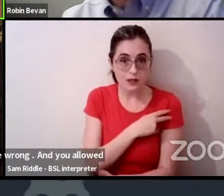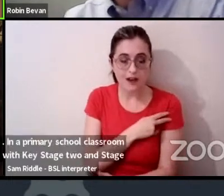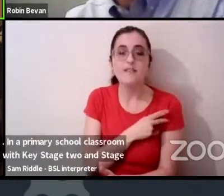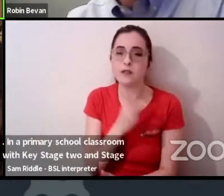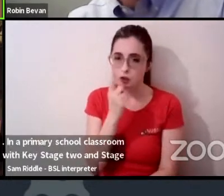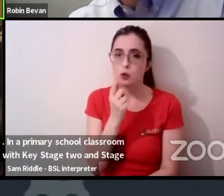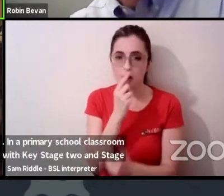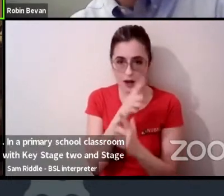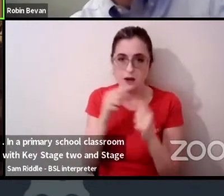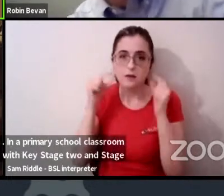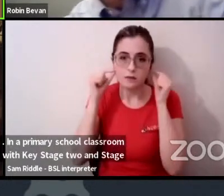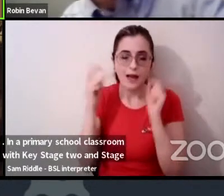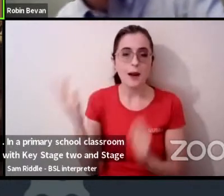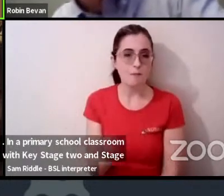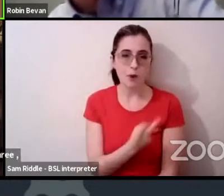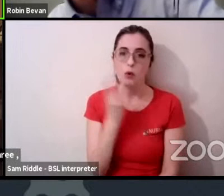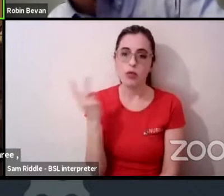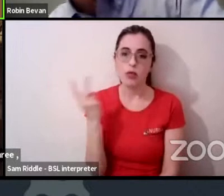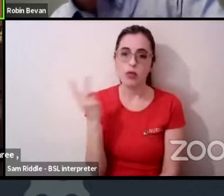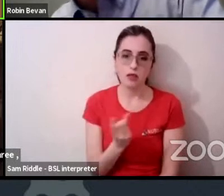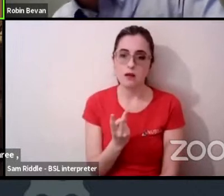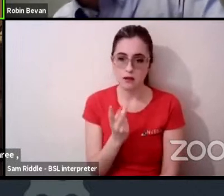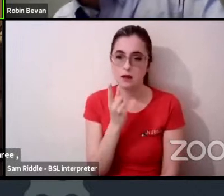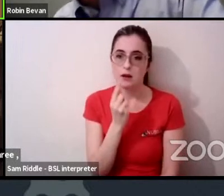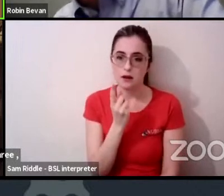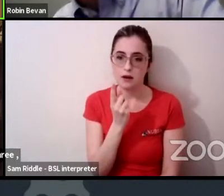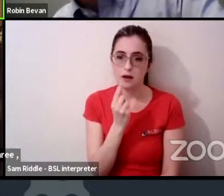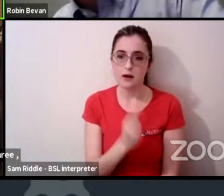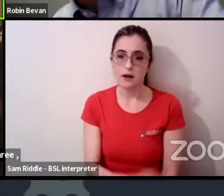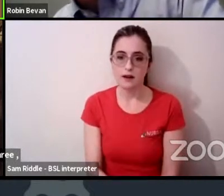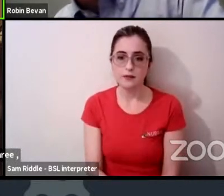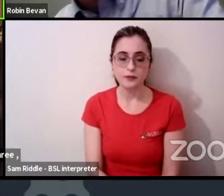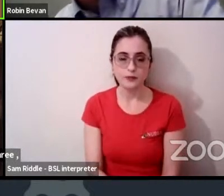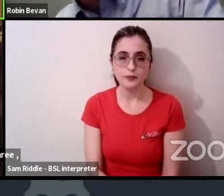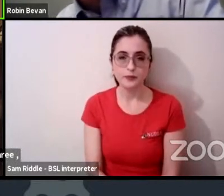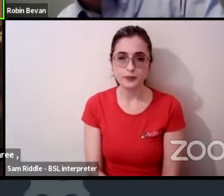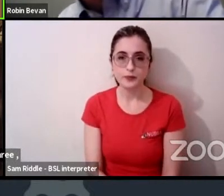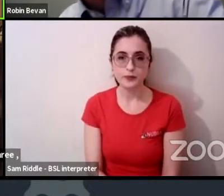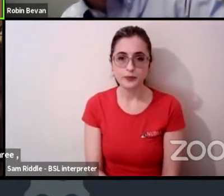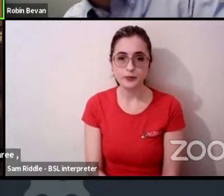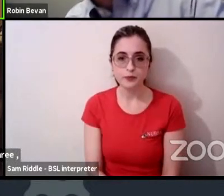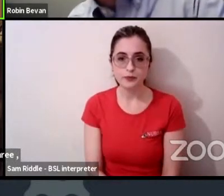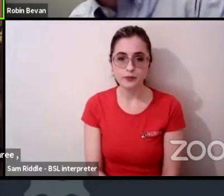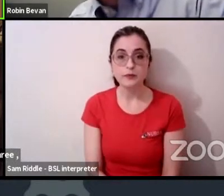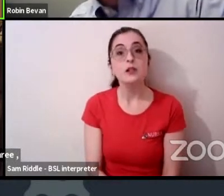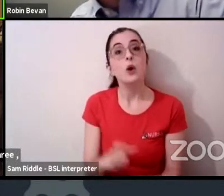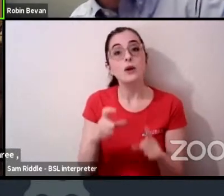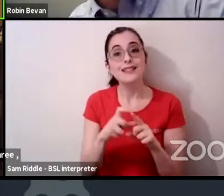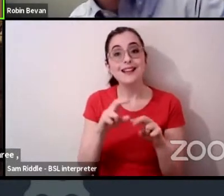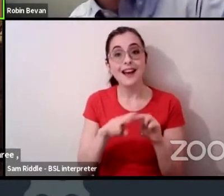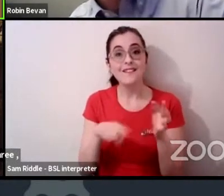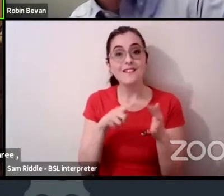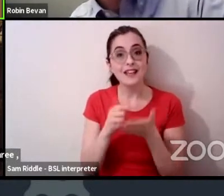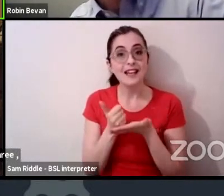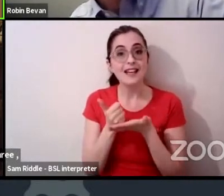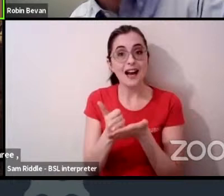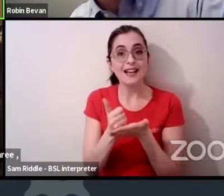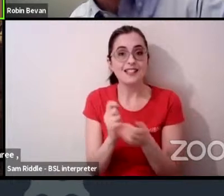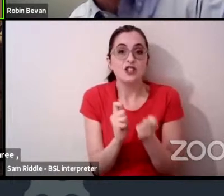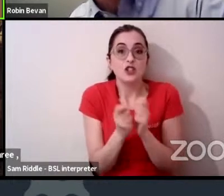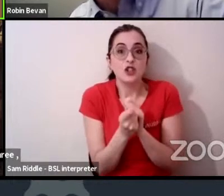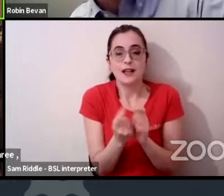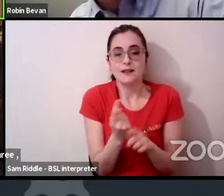mask, both in the Key Stage 2 and the Key Stage 3 setting. So the DfE guidance, as I said, changed last